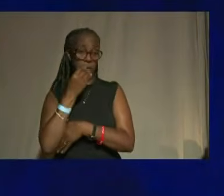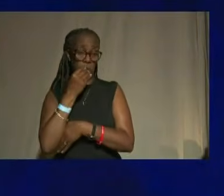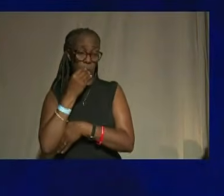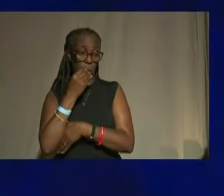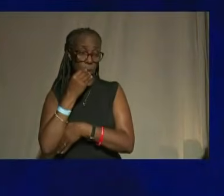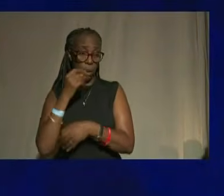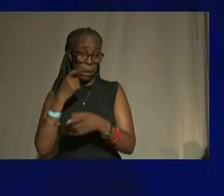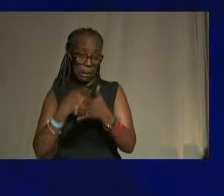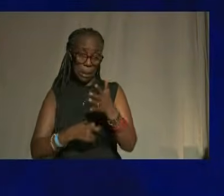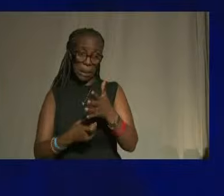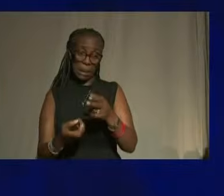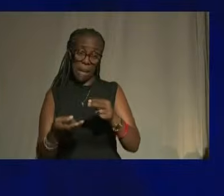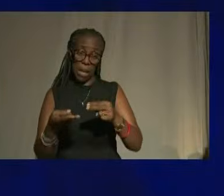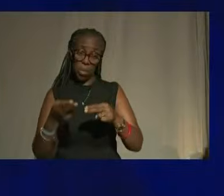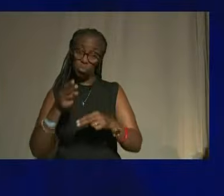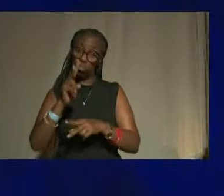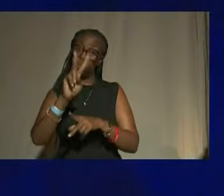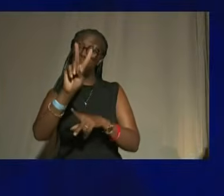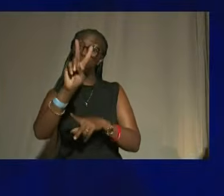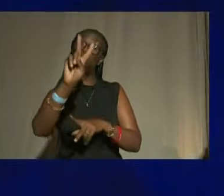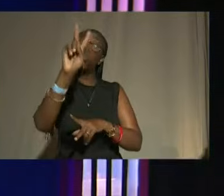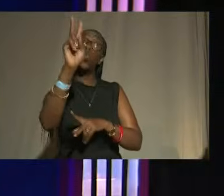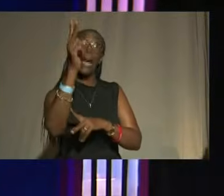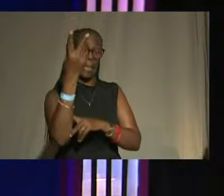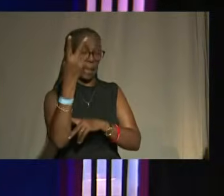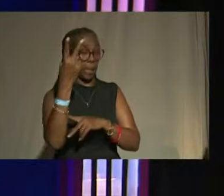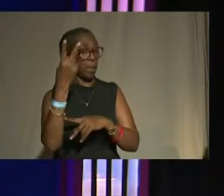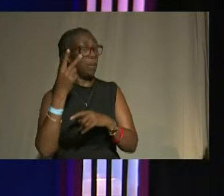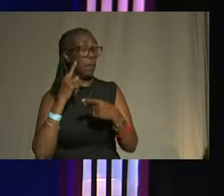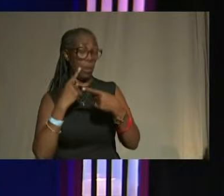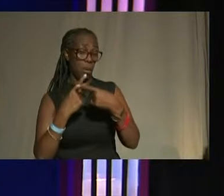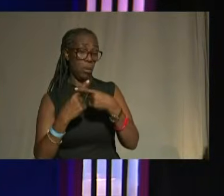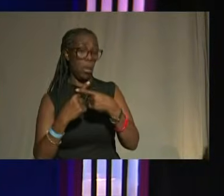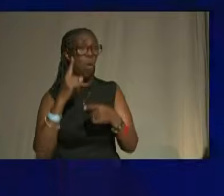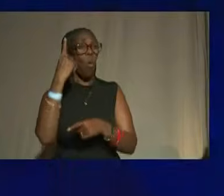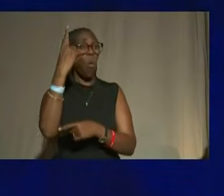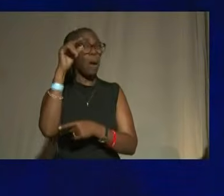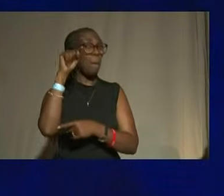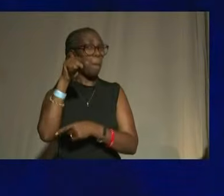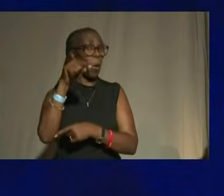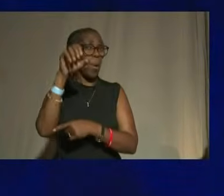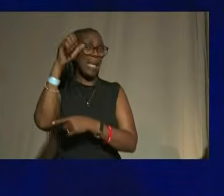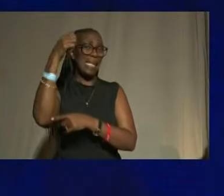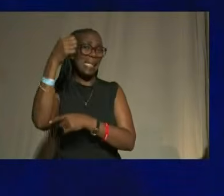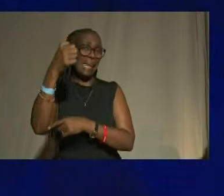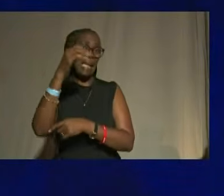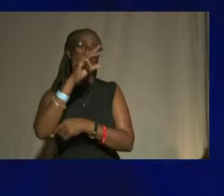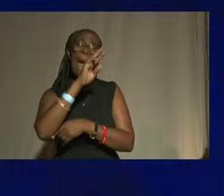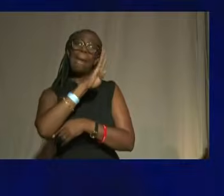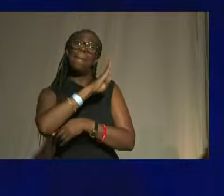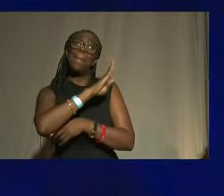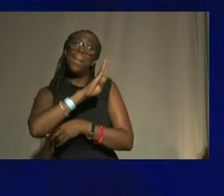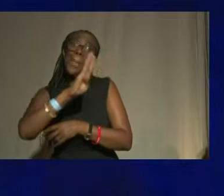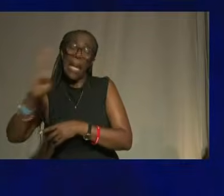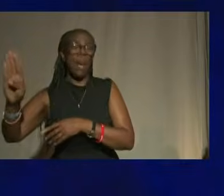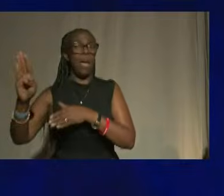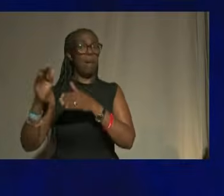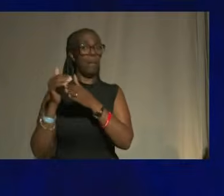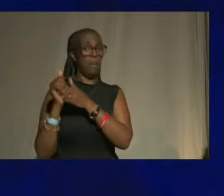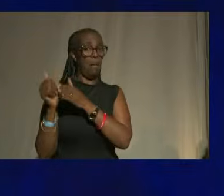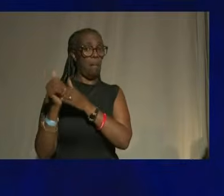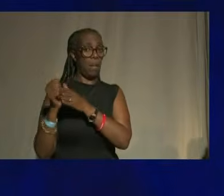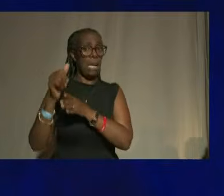million US 10 years ago. It is now $1.6 billion. That 800